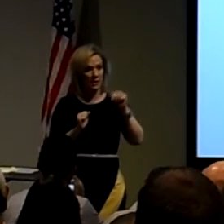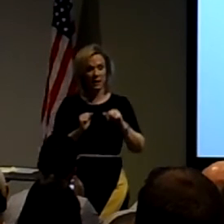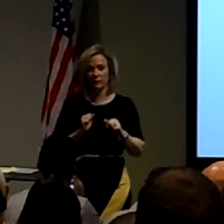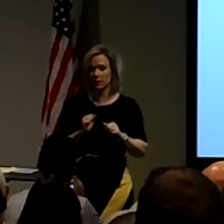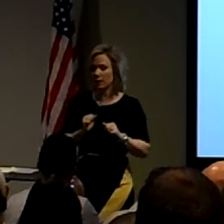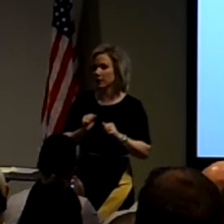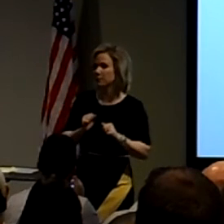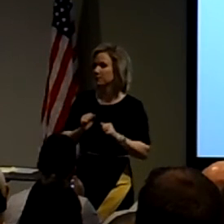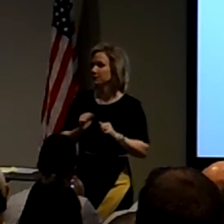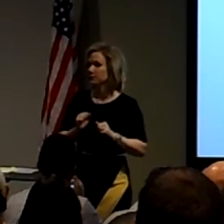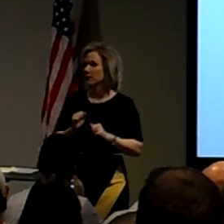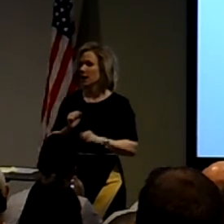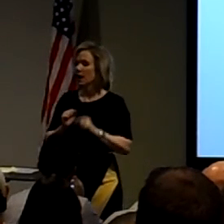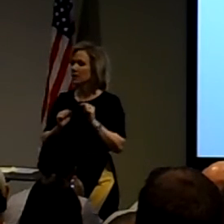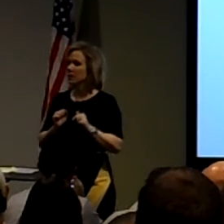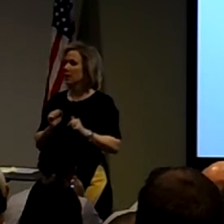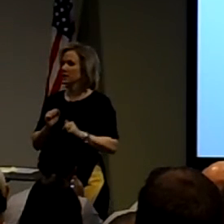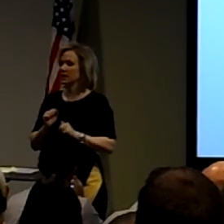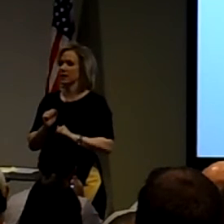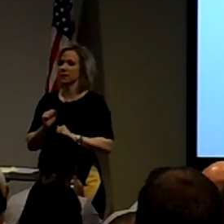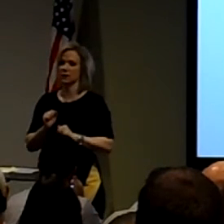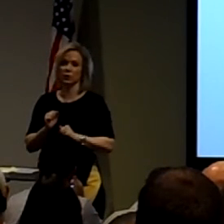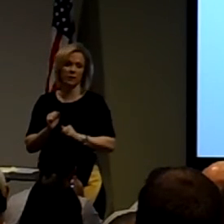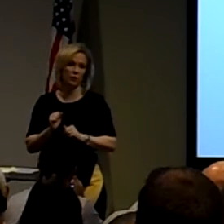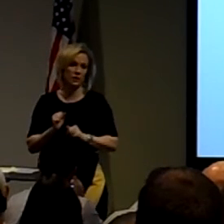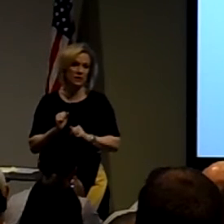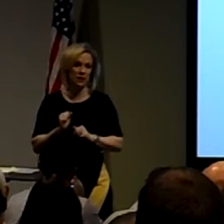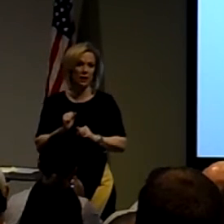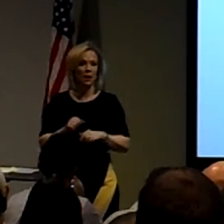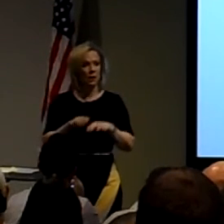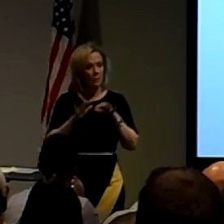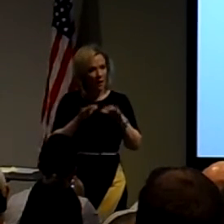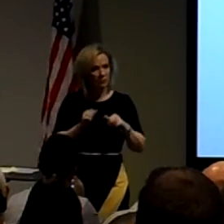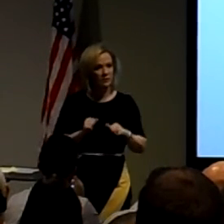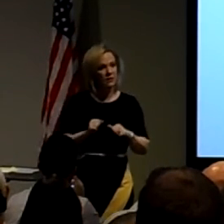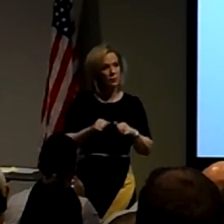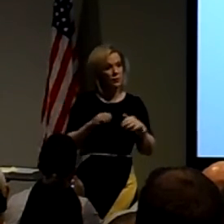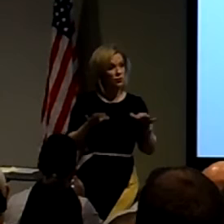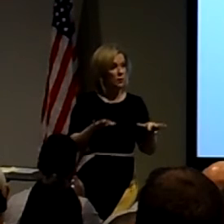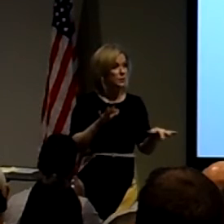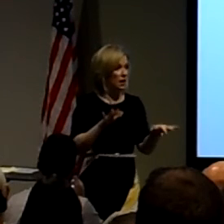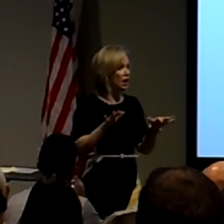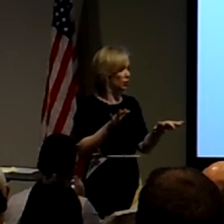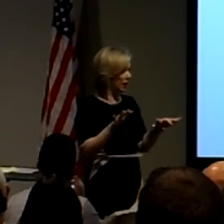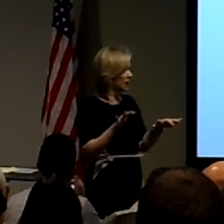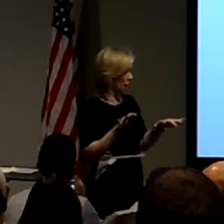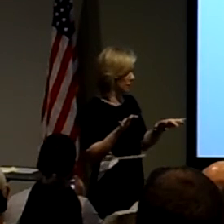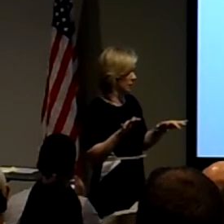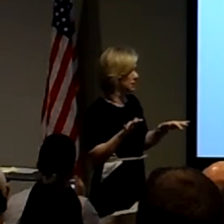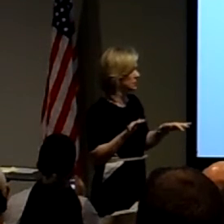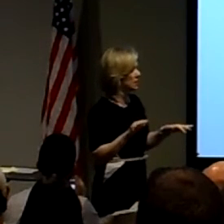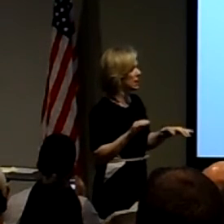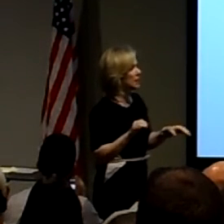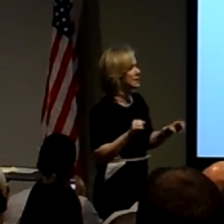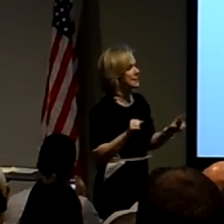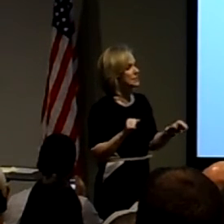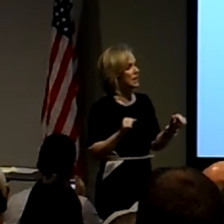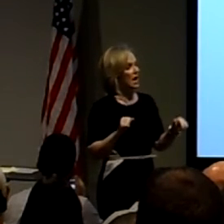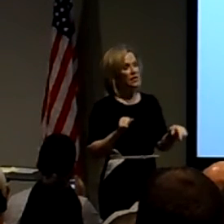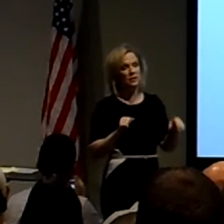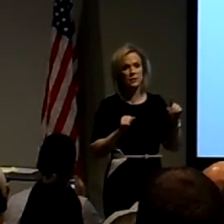money, did 11 million. Another way to slice it in 2014, about 15 million trips on 189